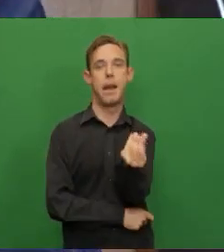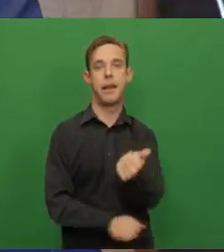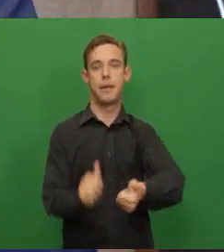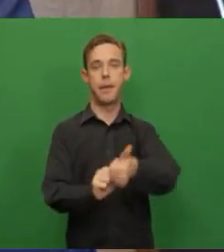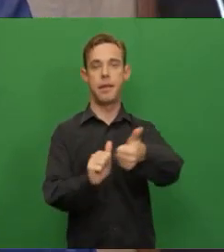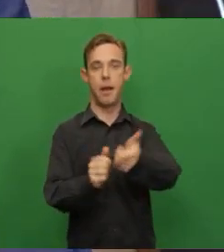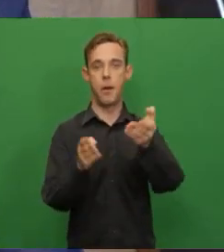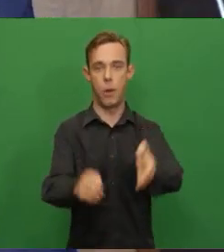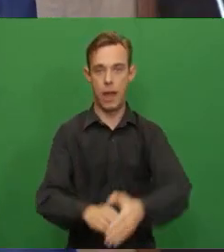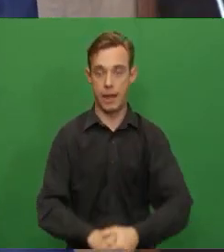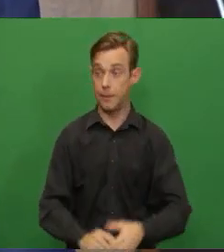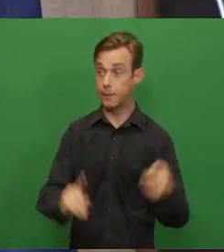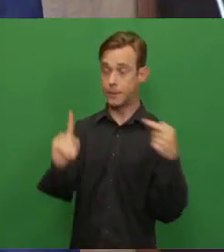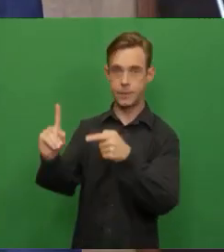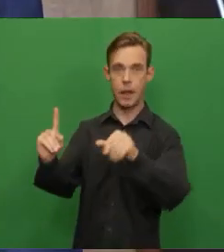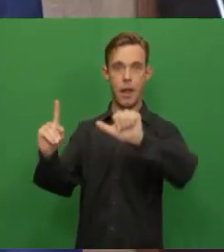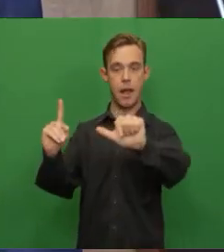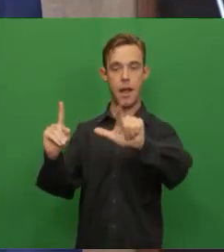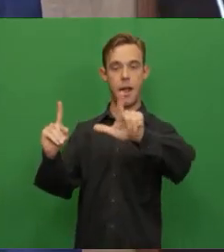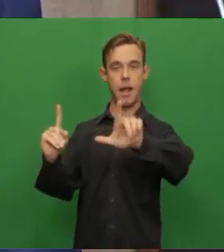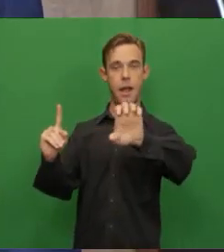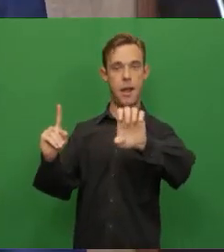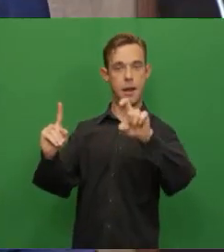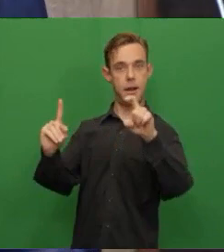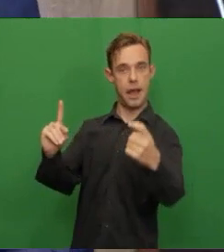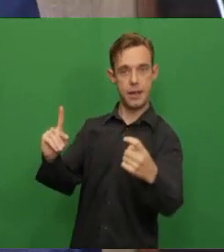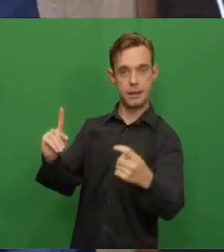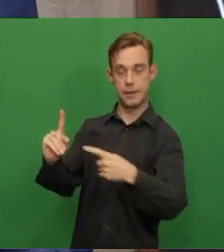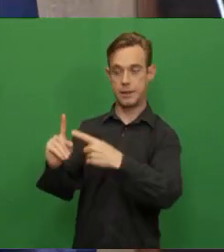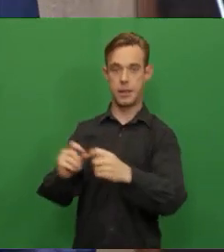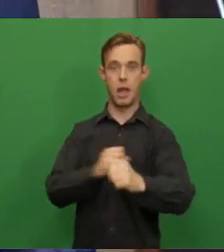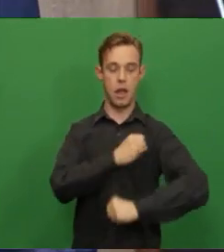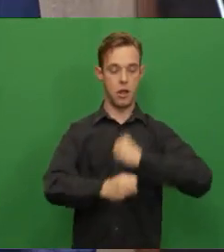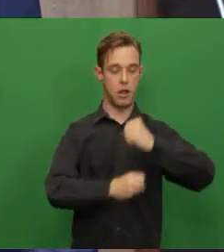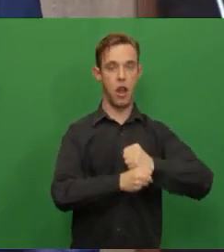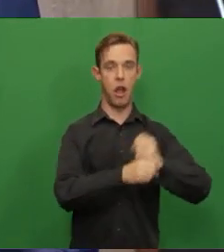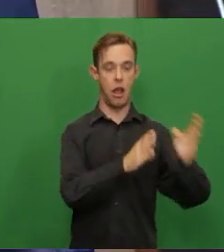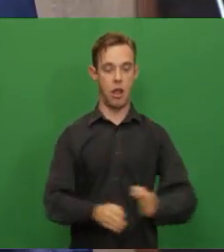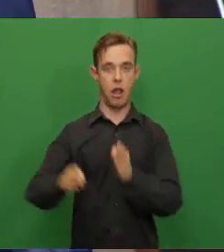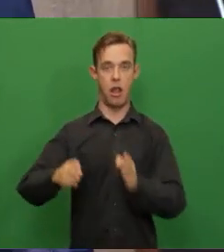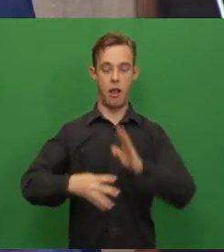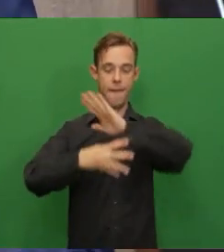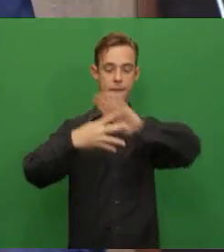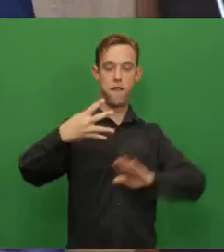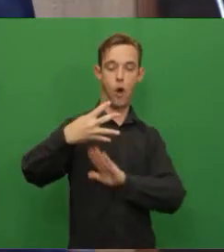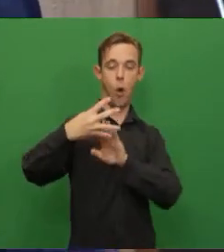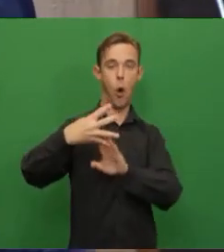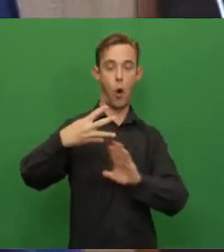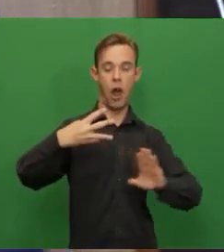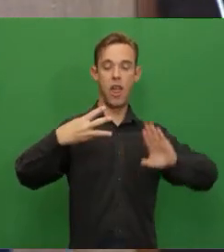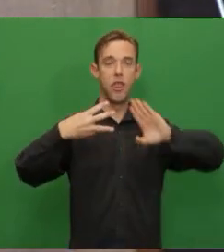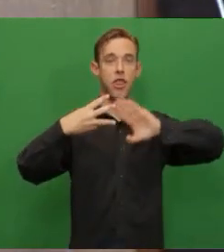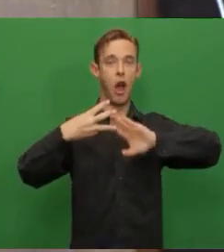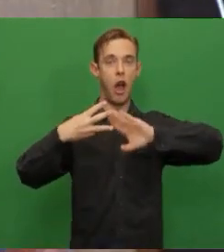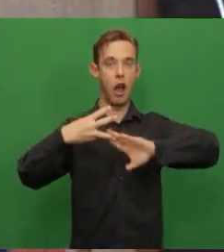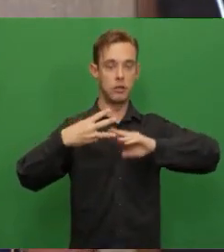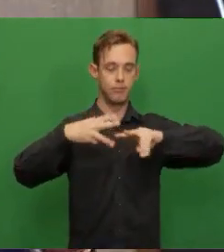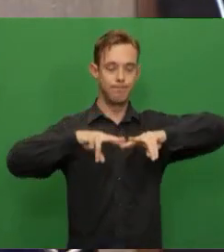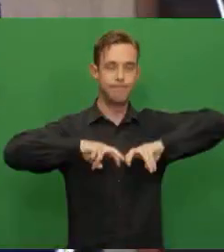Alex, the focus for the third quarter was something we decided not to venture